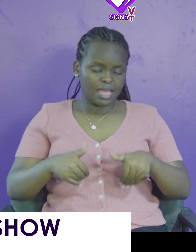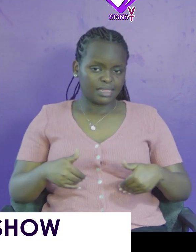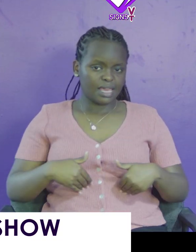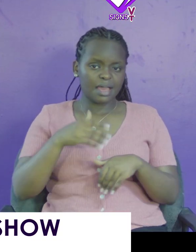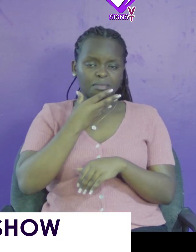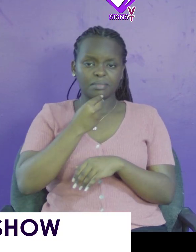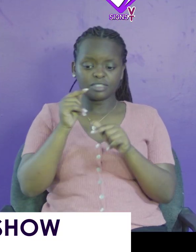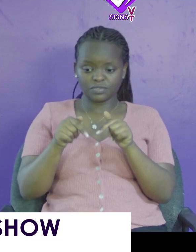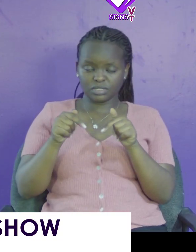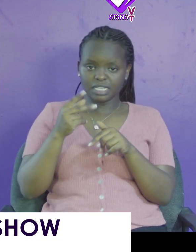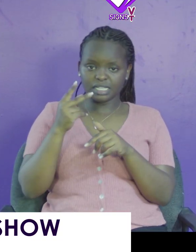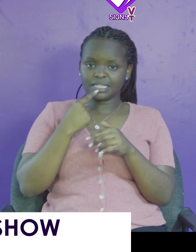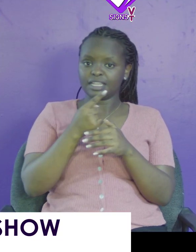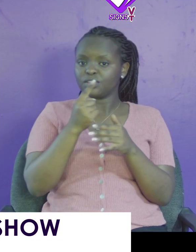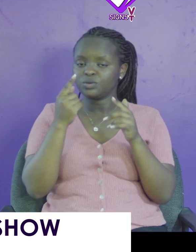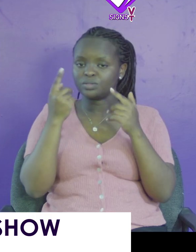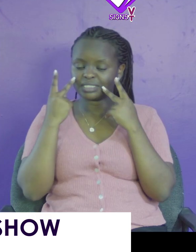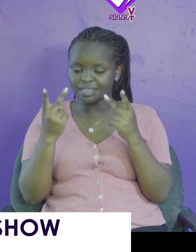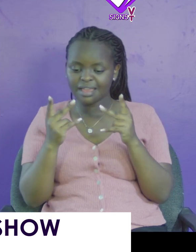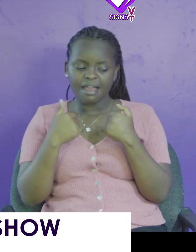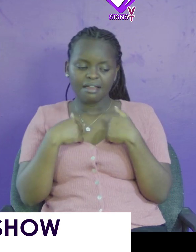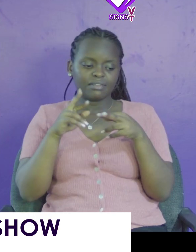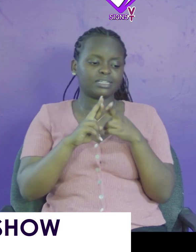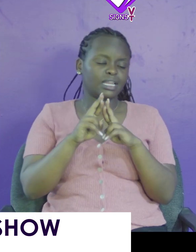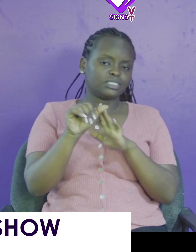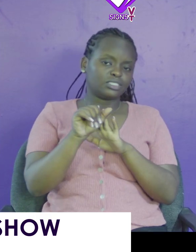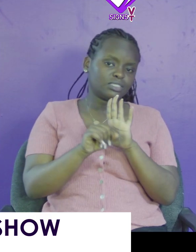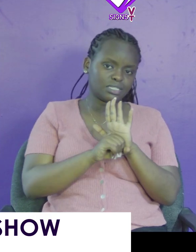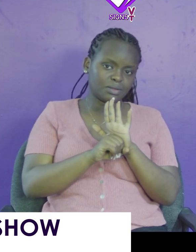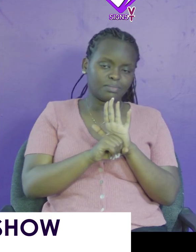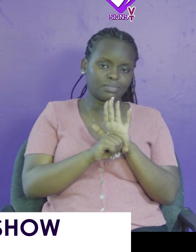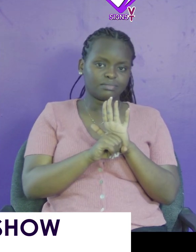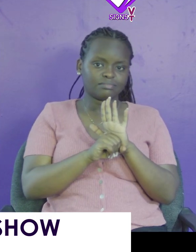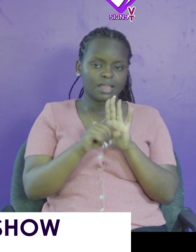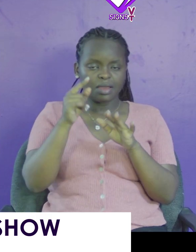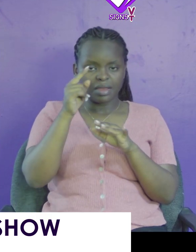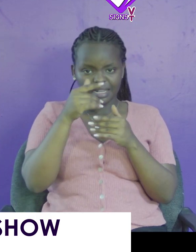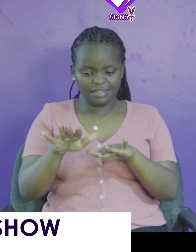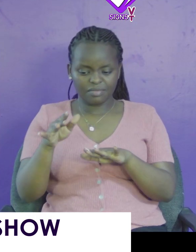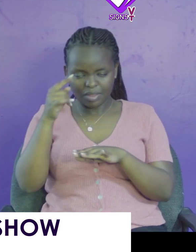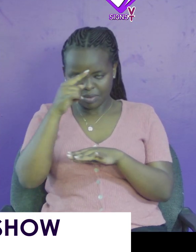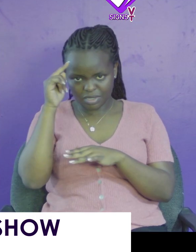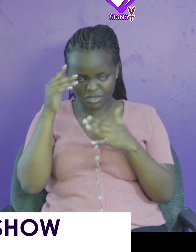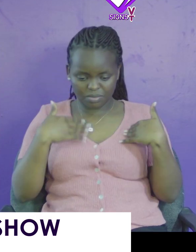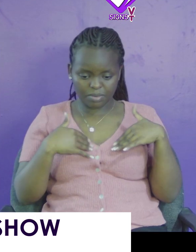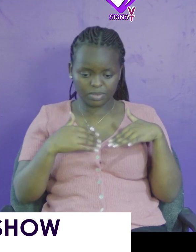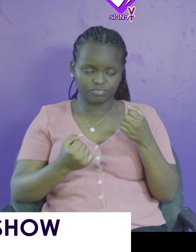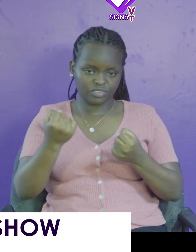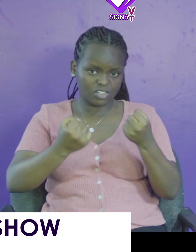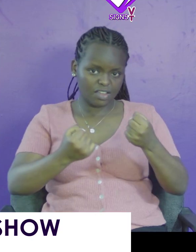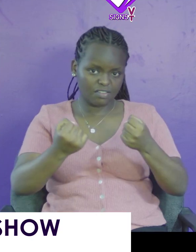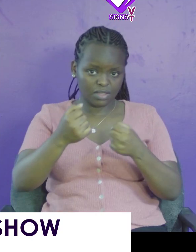are telling you that you see when they are in relationship and their ladies will leave them because of the people who are driving, it is because they